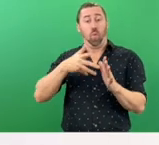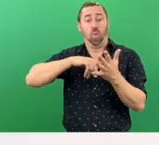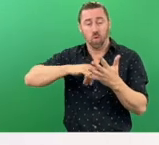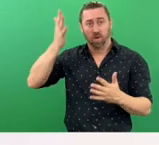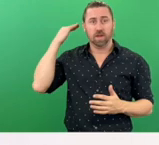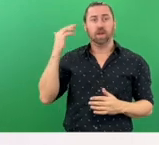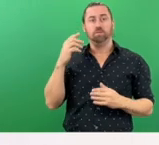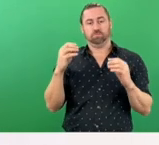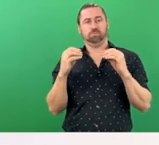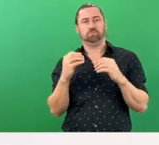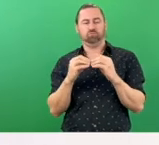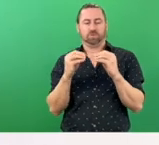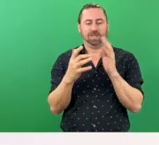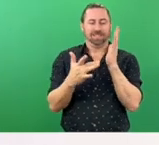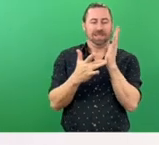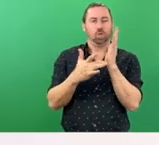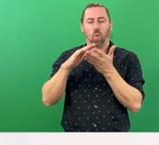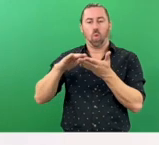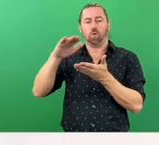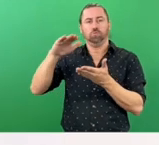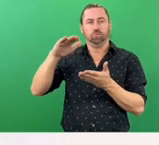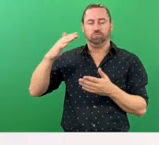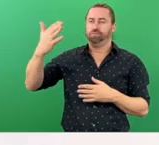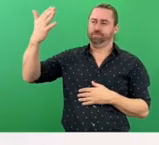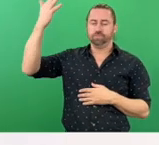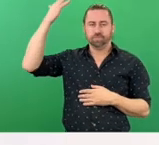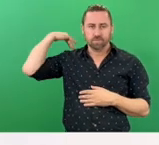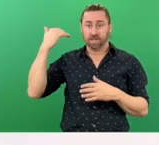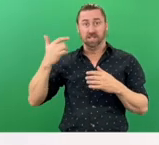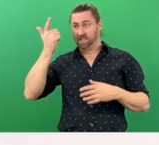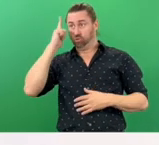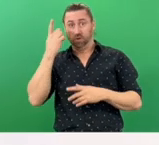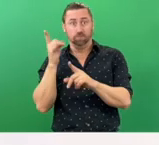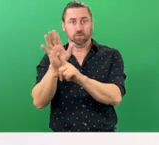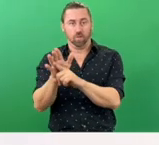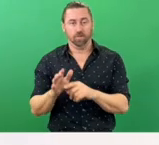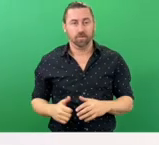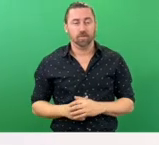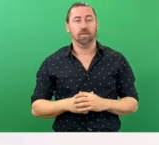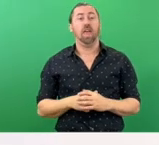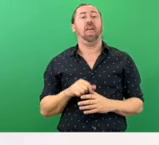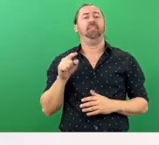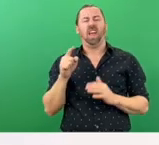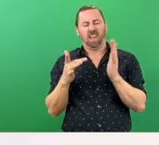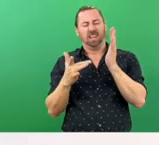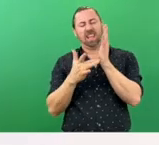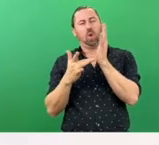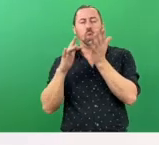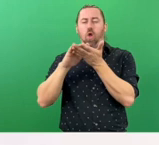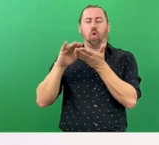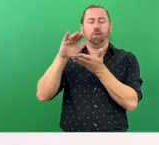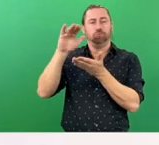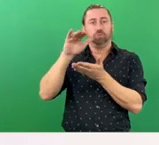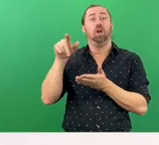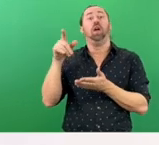the Brisbane Technical College and Central Technical College in the early 20th century. And that Central Technical College was